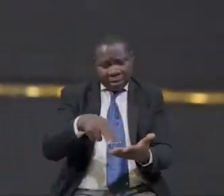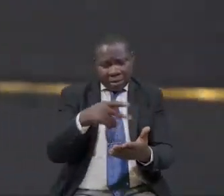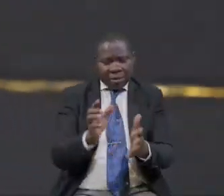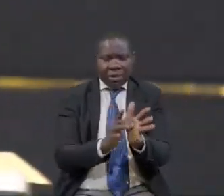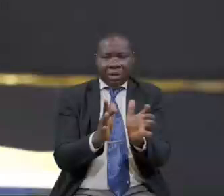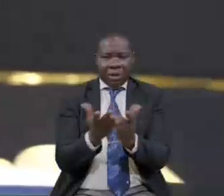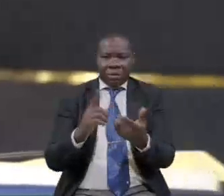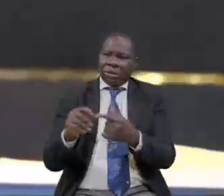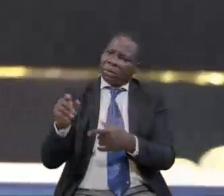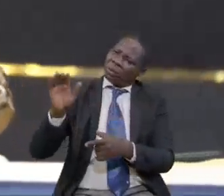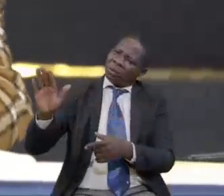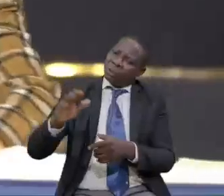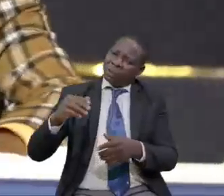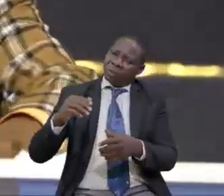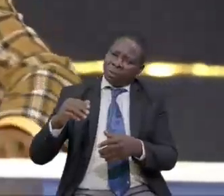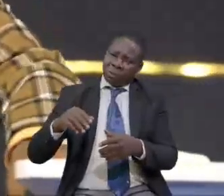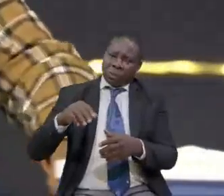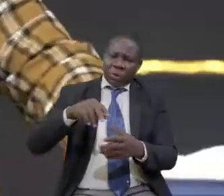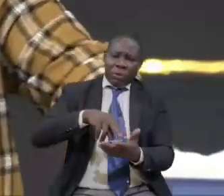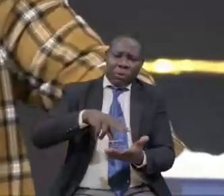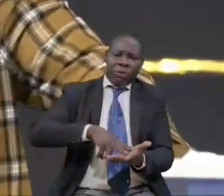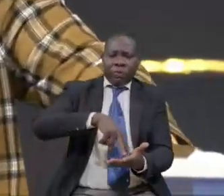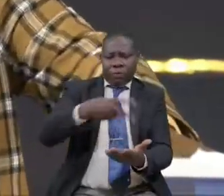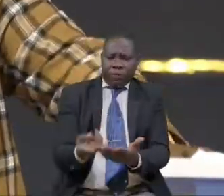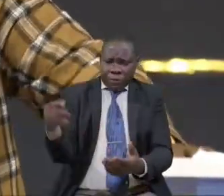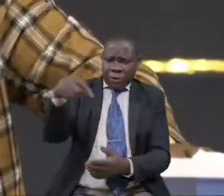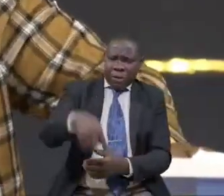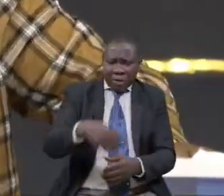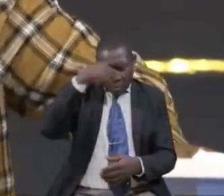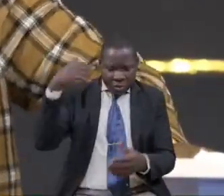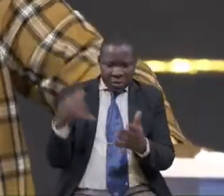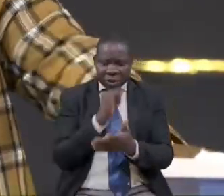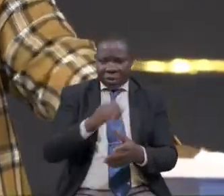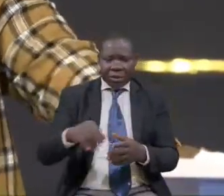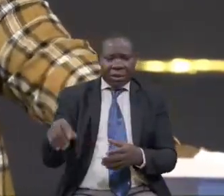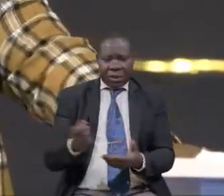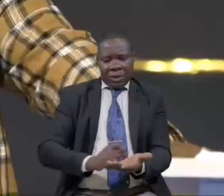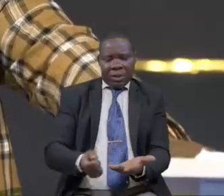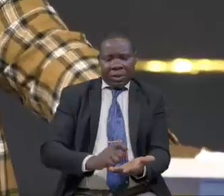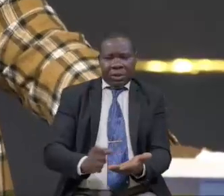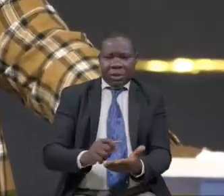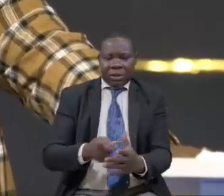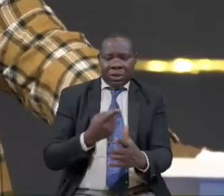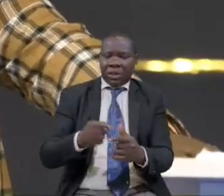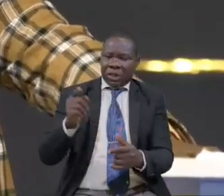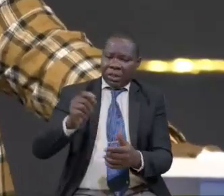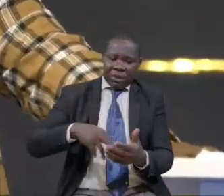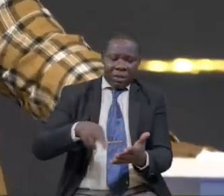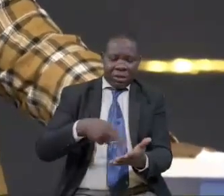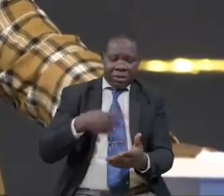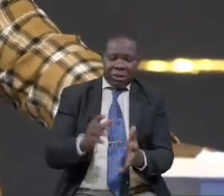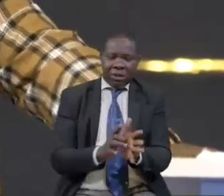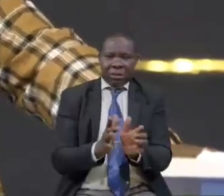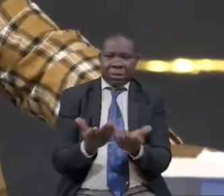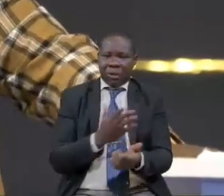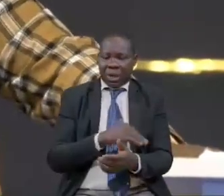down because it is written. Then he quoted the Bible and he removed one